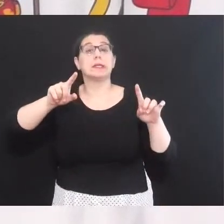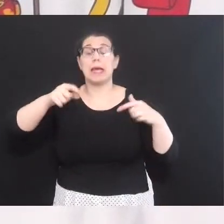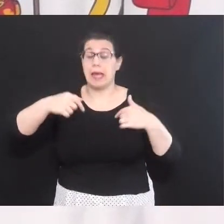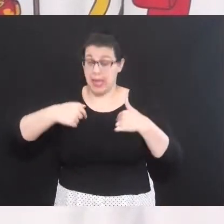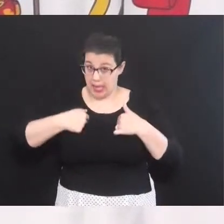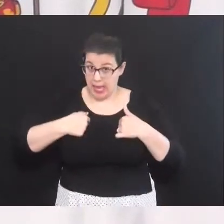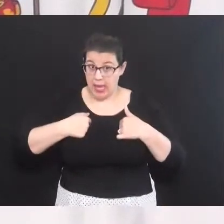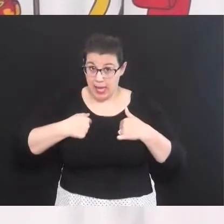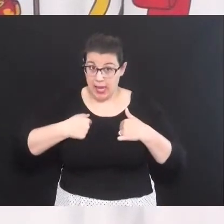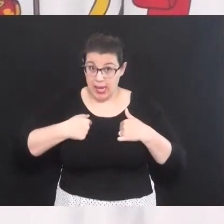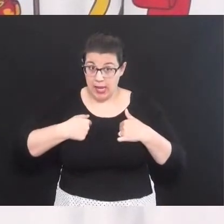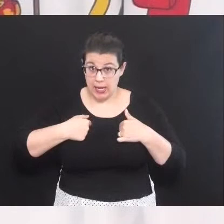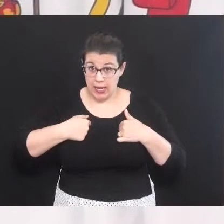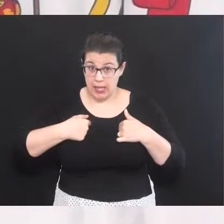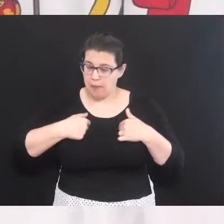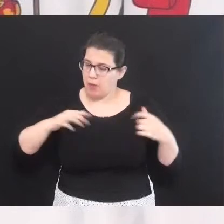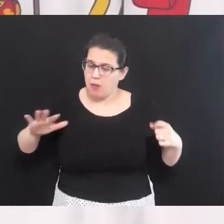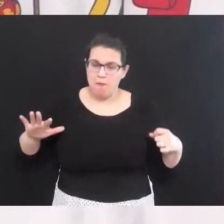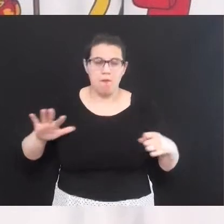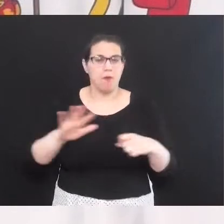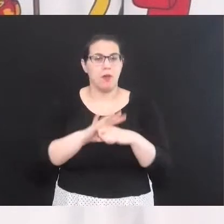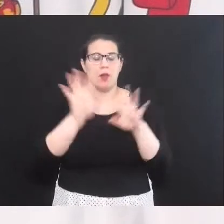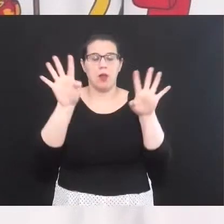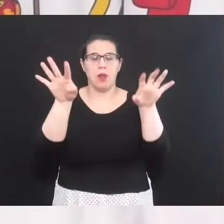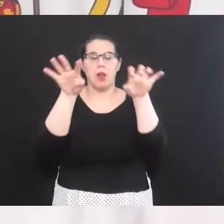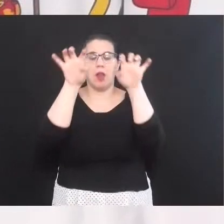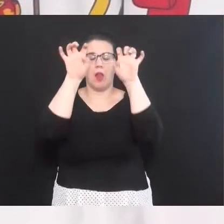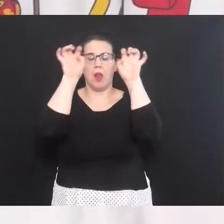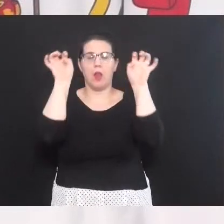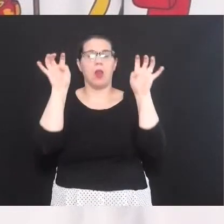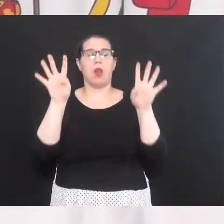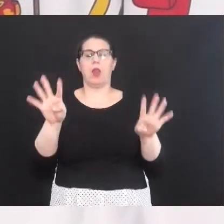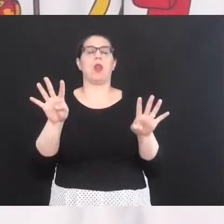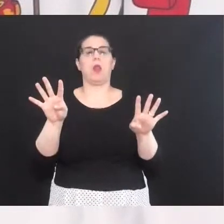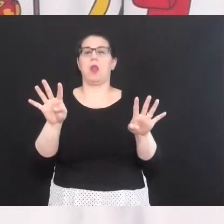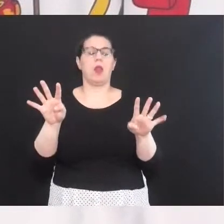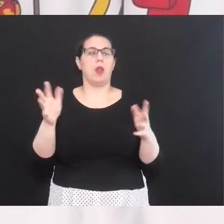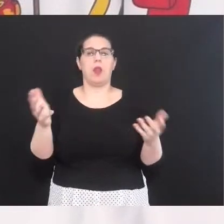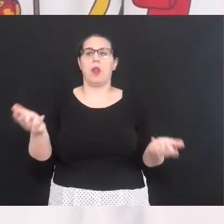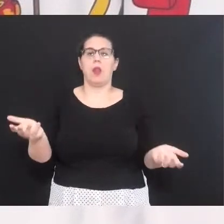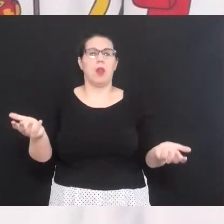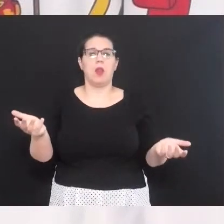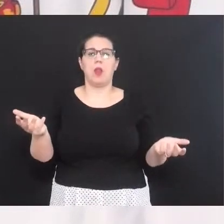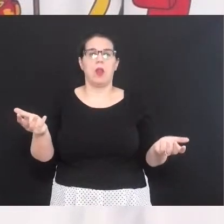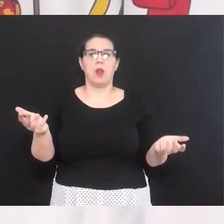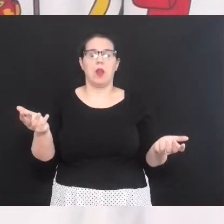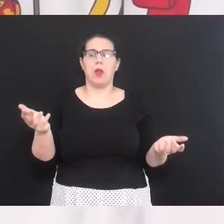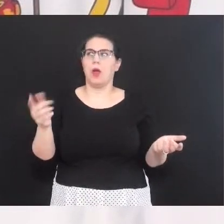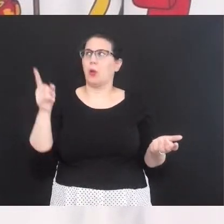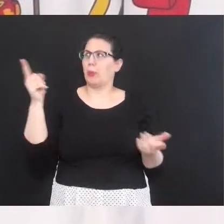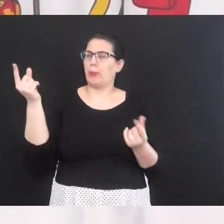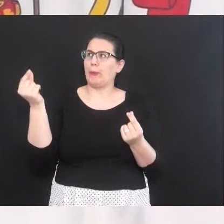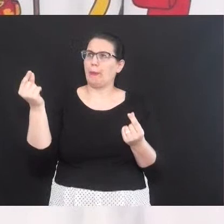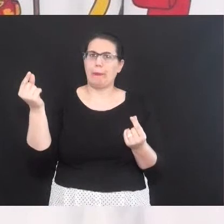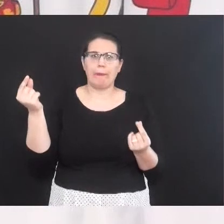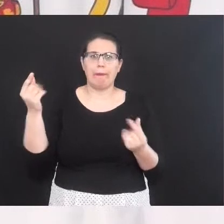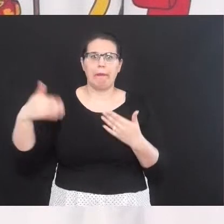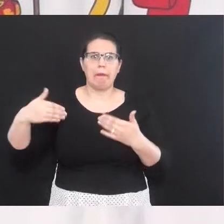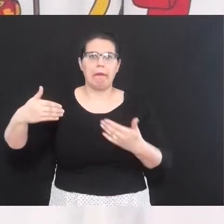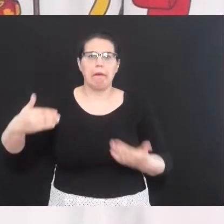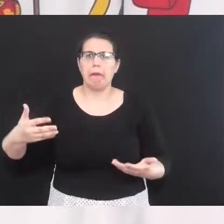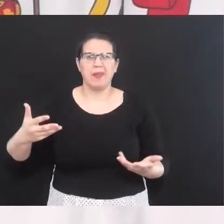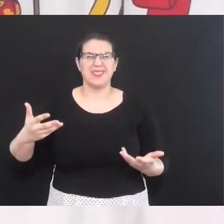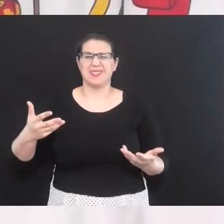am completely bewildered by the actions of what we are doing and what we're taking. And this last